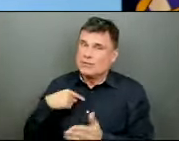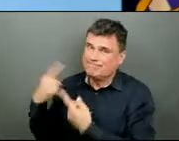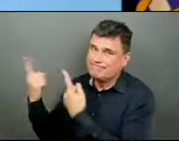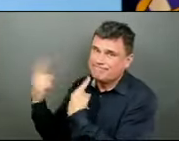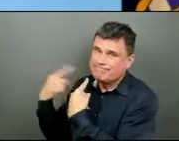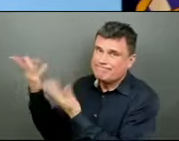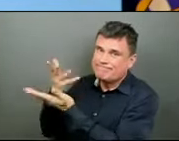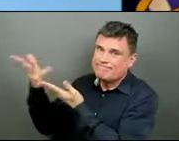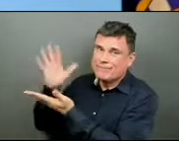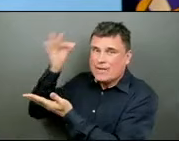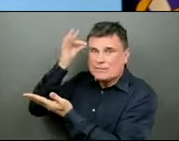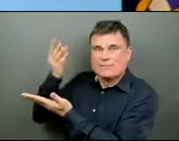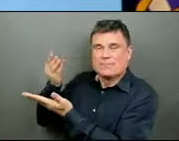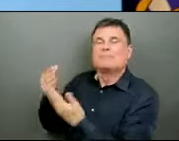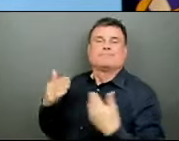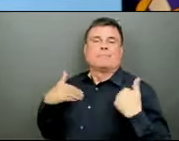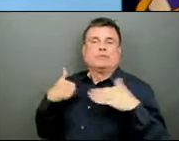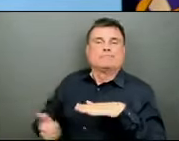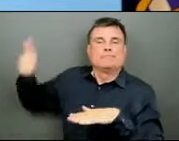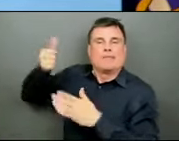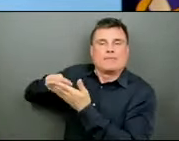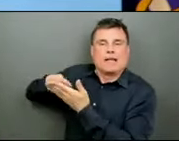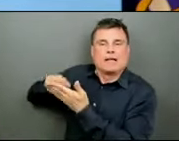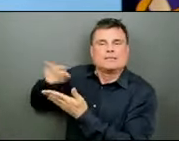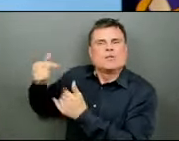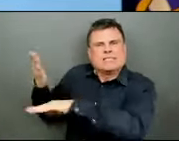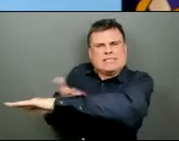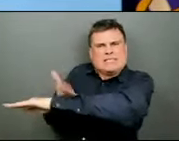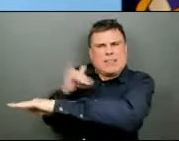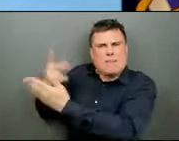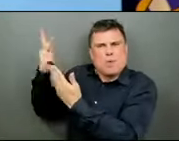finance minister, and they're going to continue to make sure that they refine those programs so